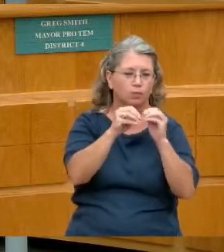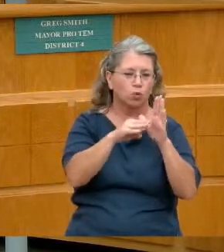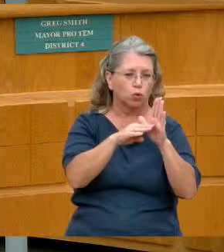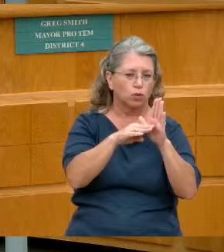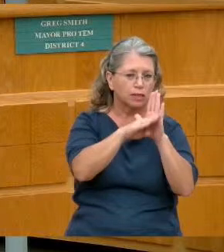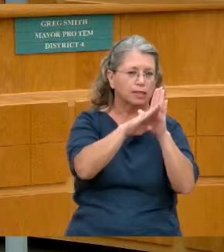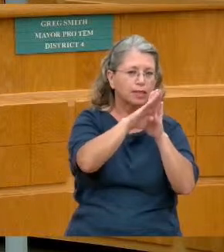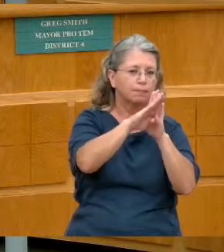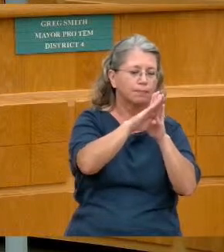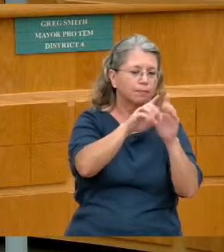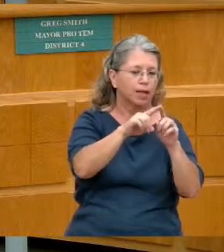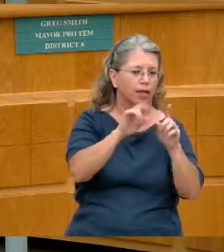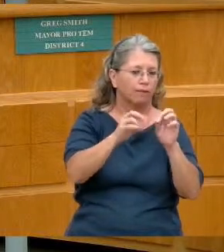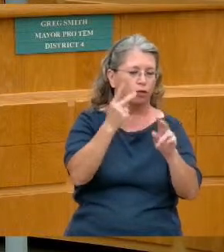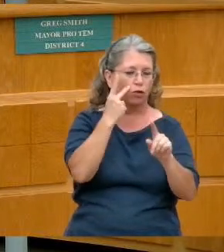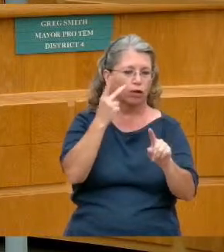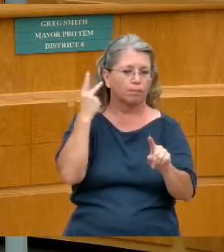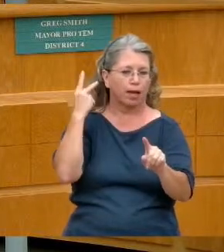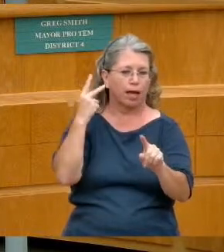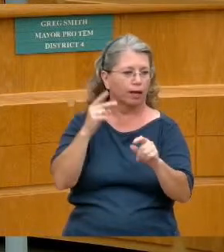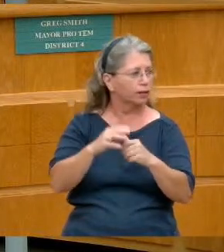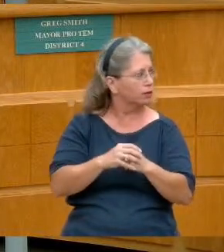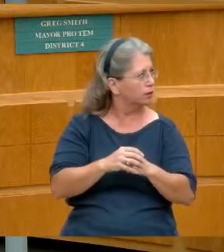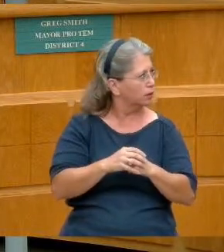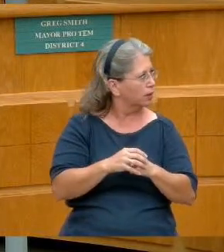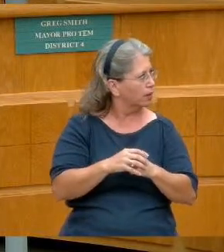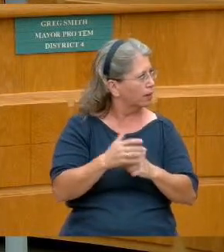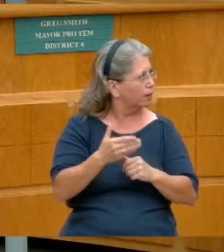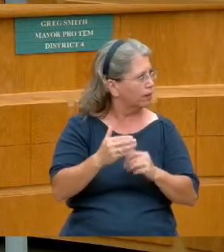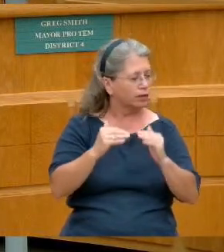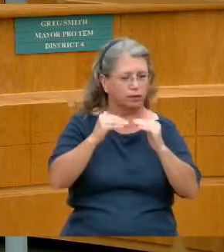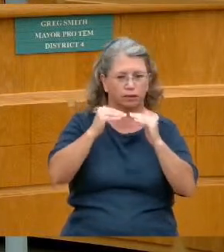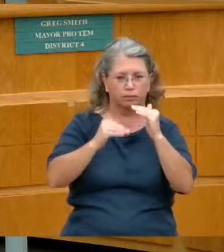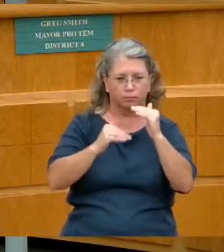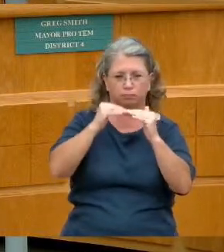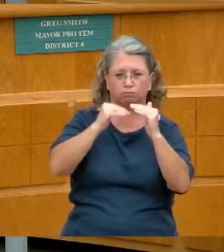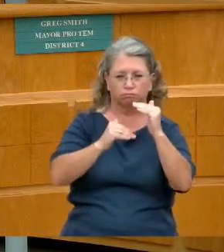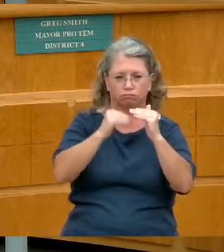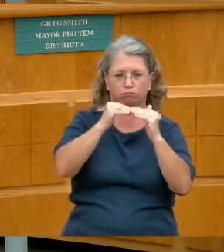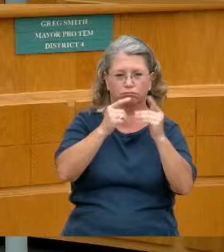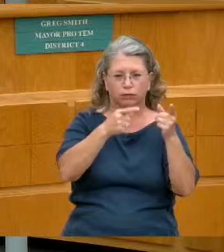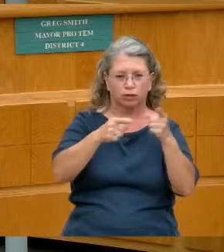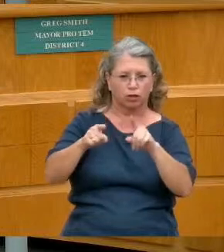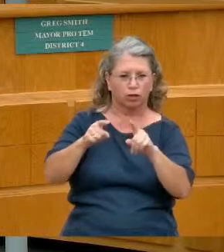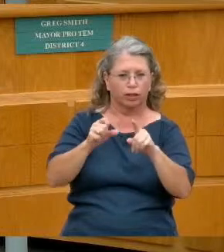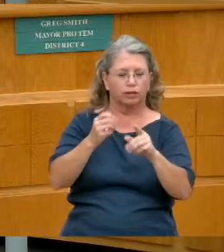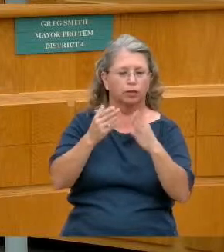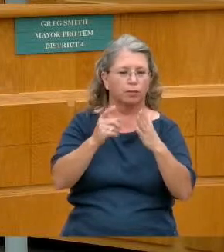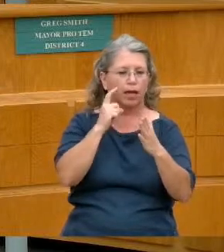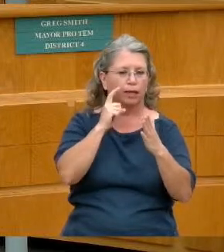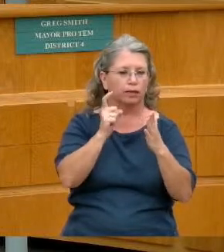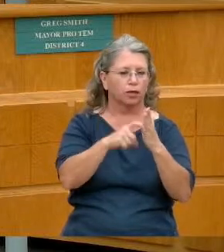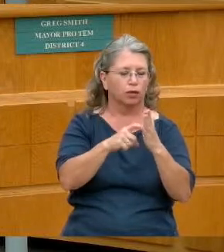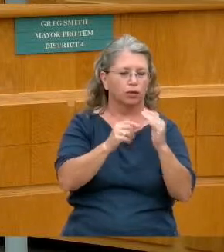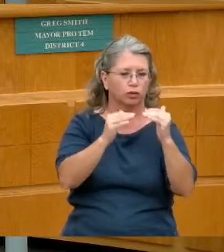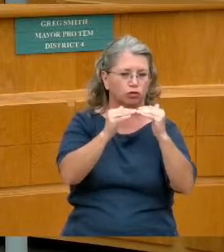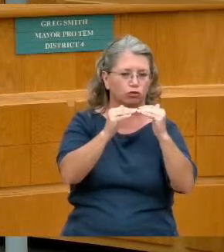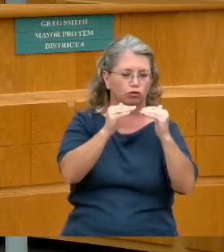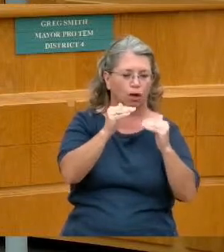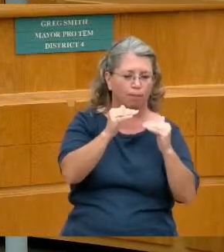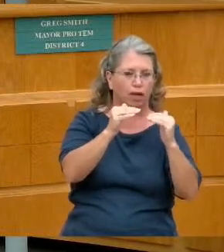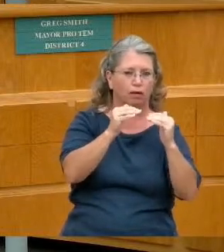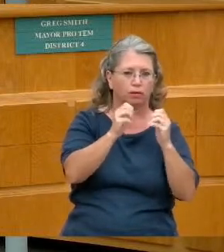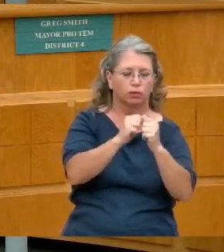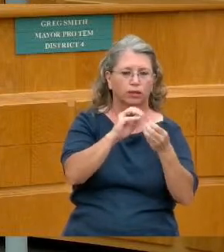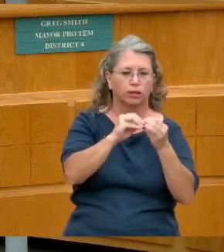but if you look back through time, there's this oscillation that's occurring, and so we might see a drop down in the number of